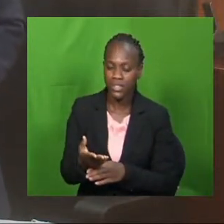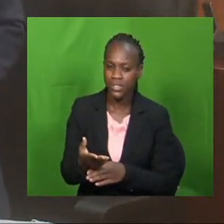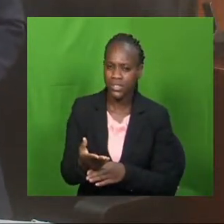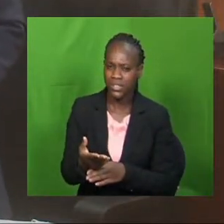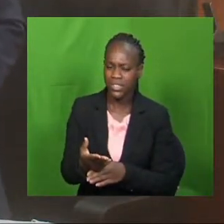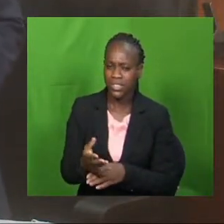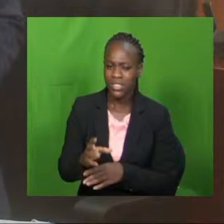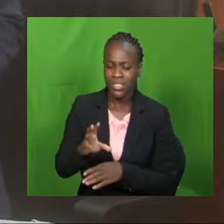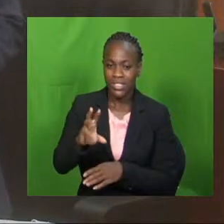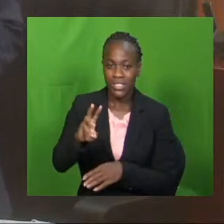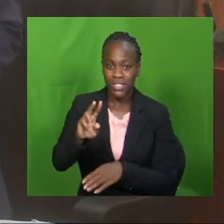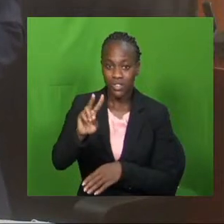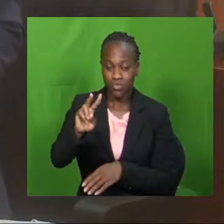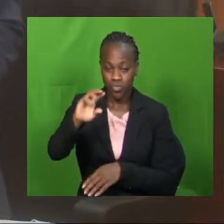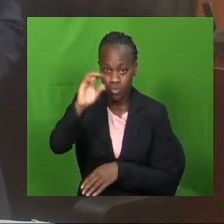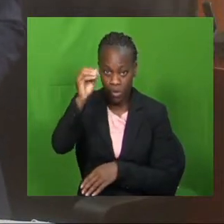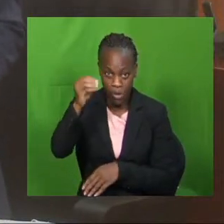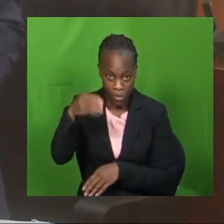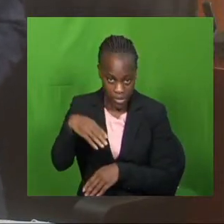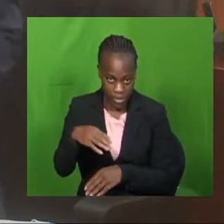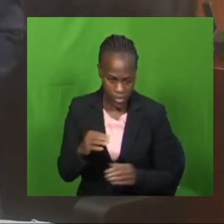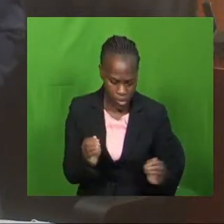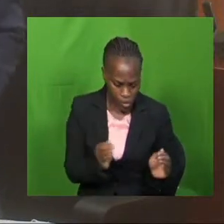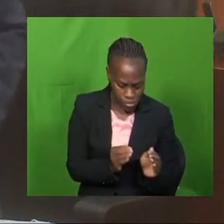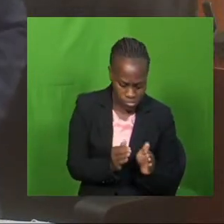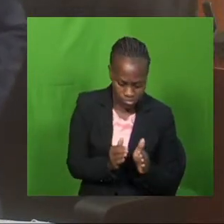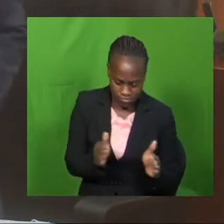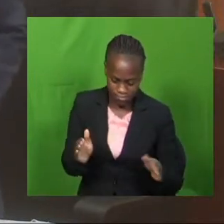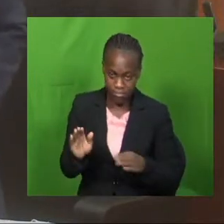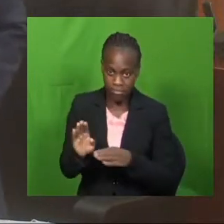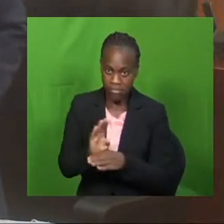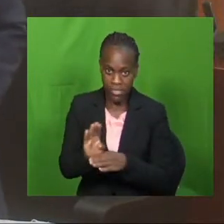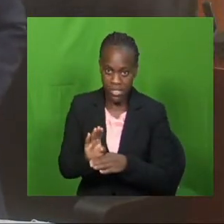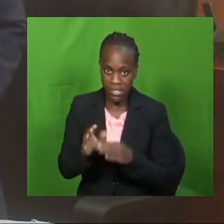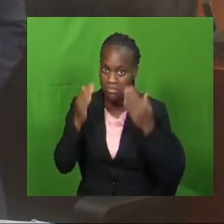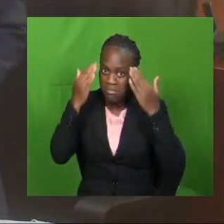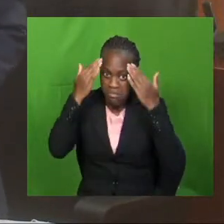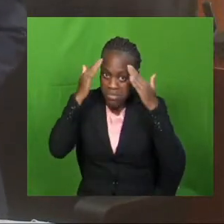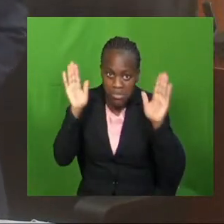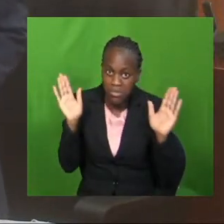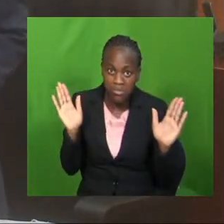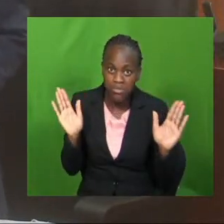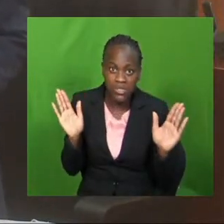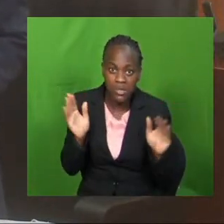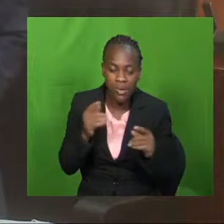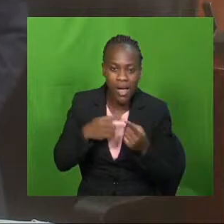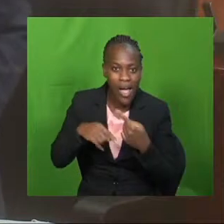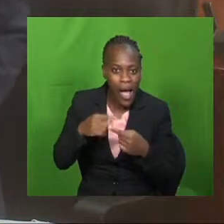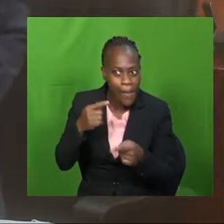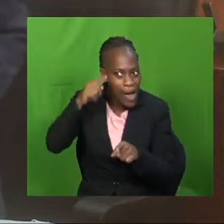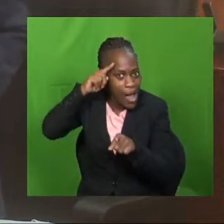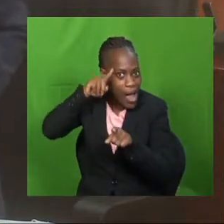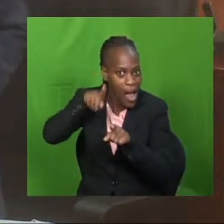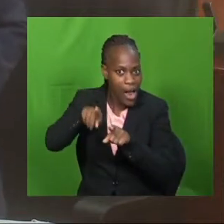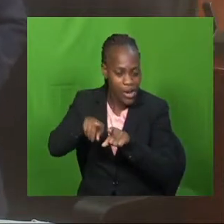67% of the small, medium-scale enterprises were not aware of the existence of the